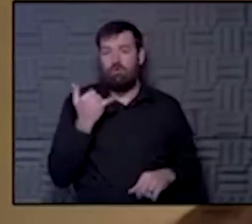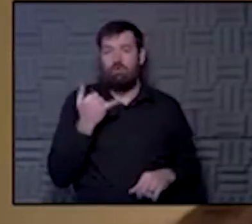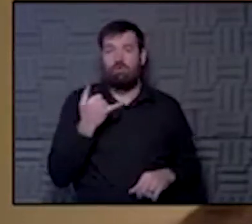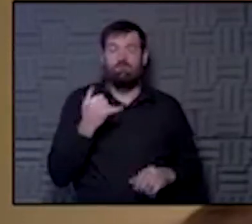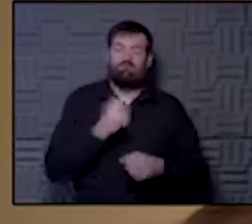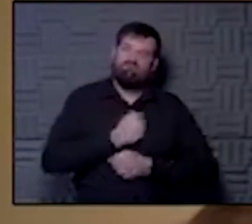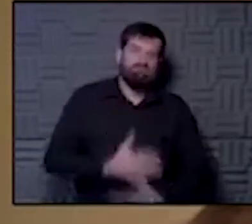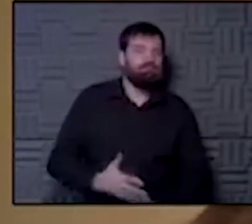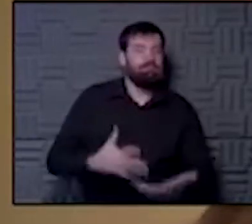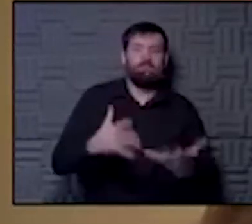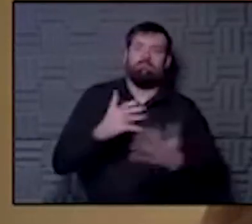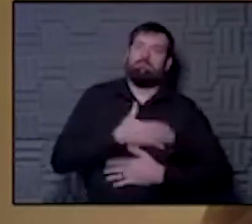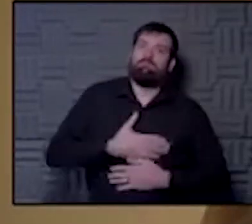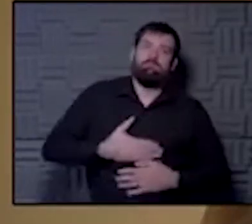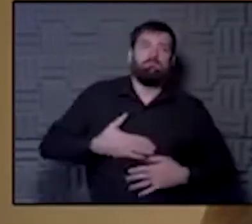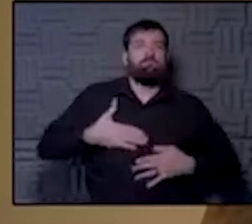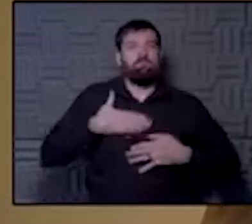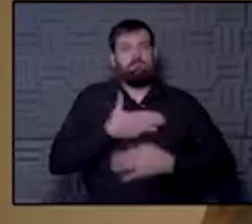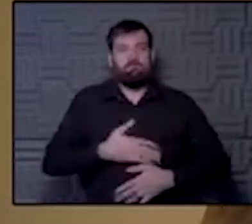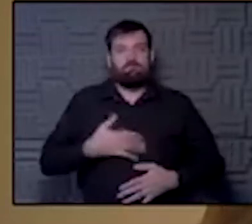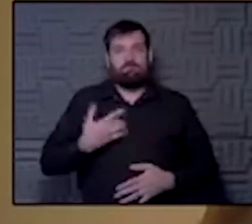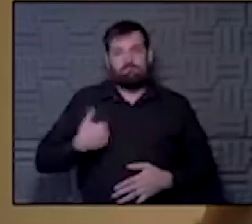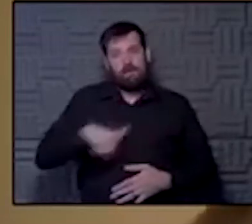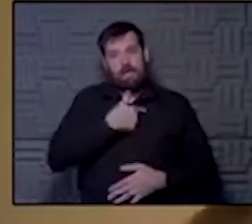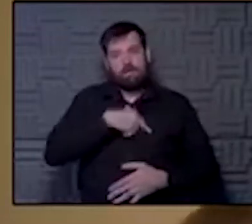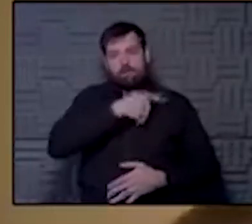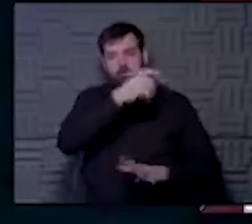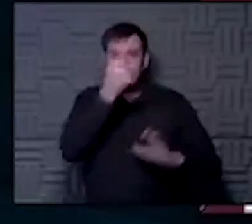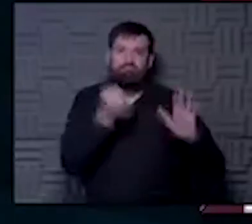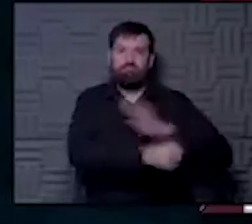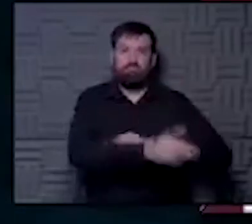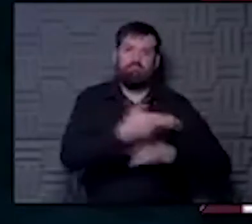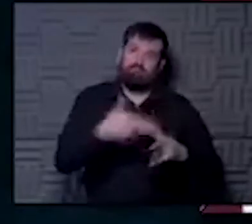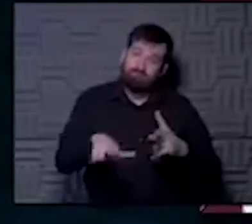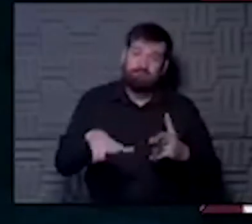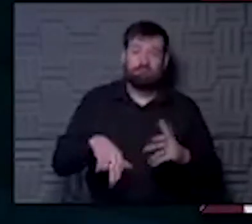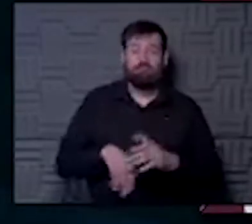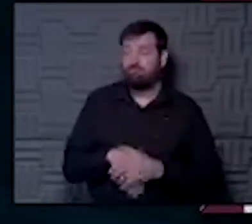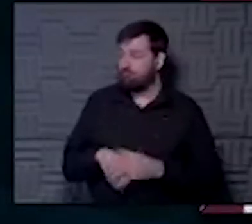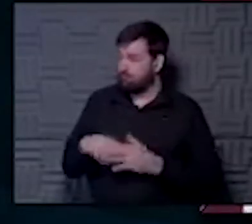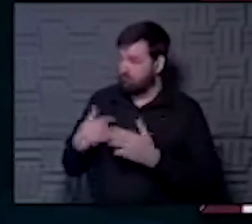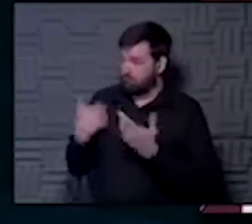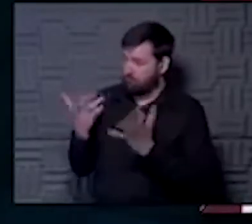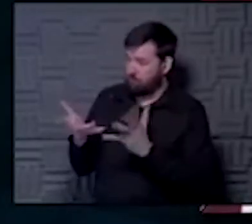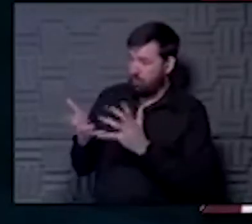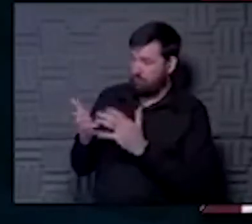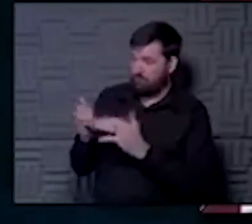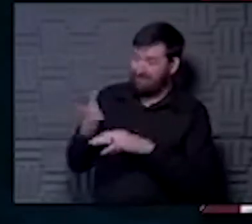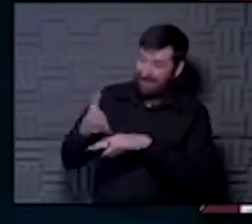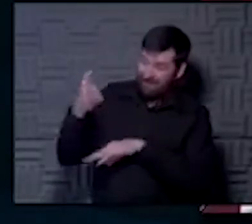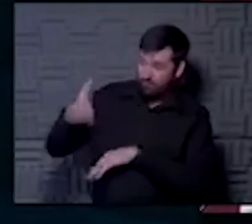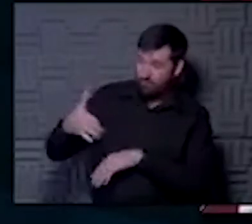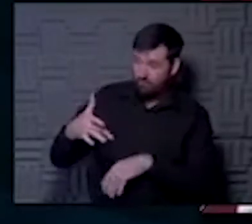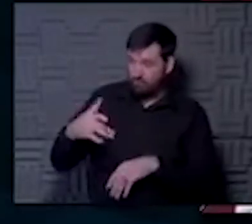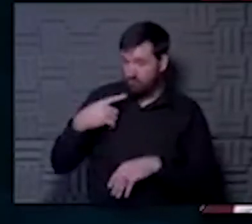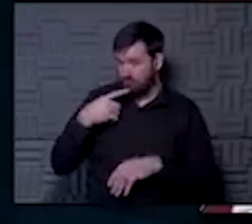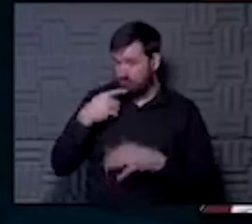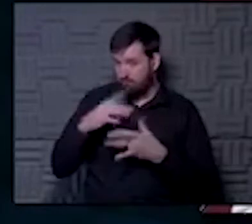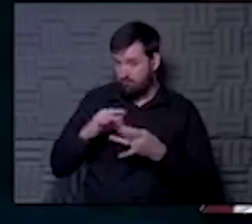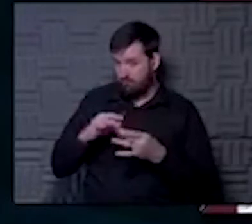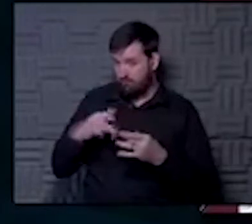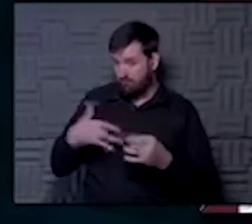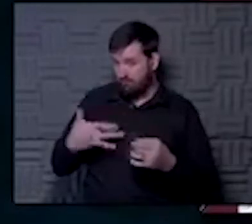her appreciation for us getting her in so quickly. Good deal. Have you talked to anybody afterwards that says they felt better from it?